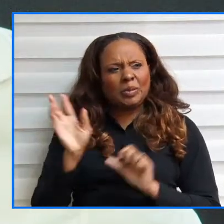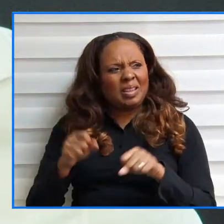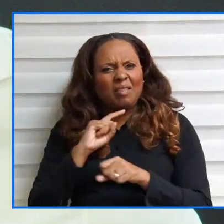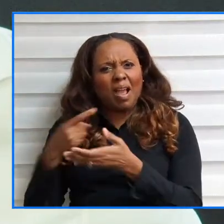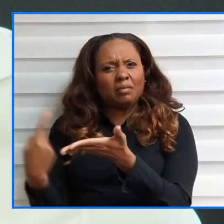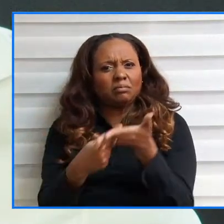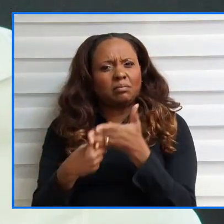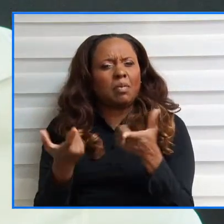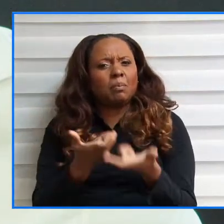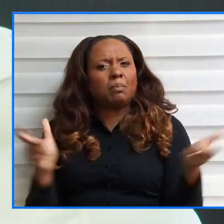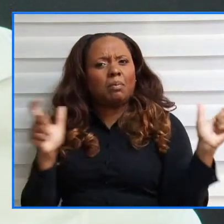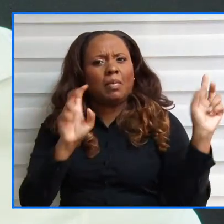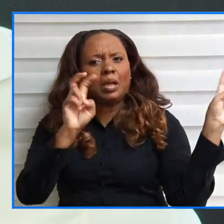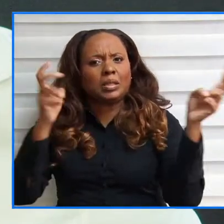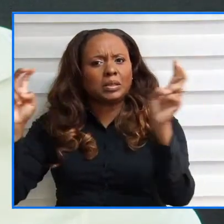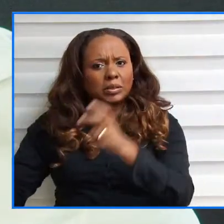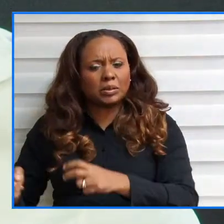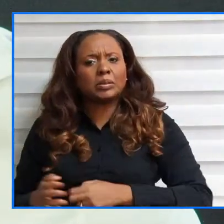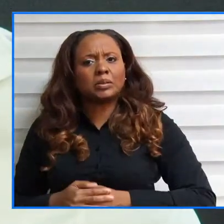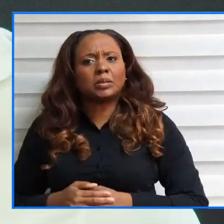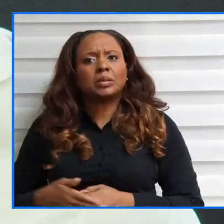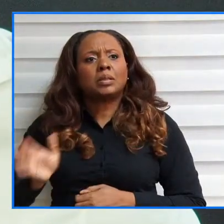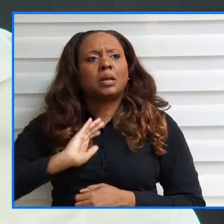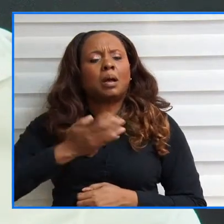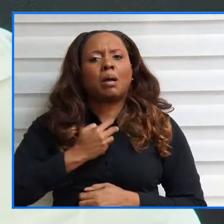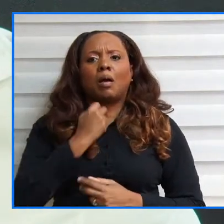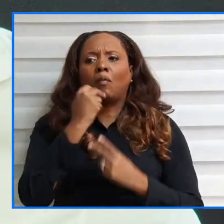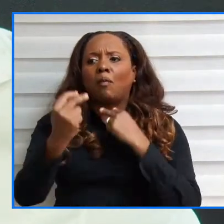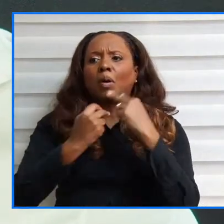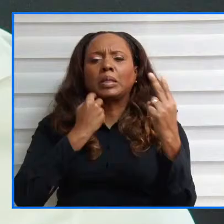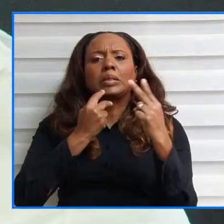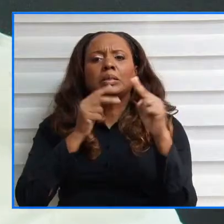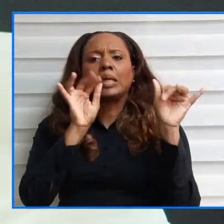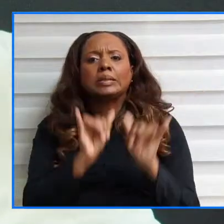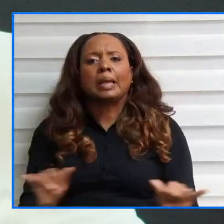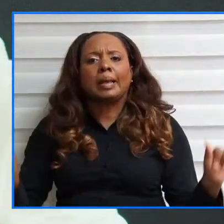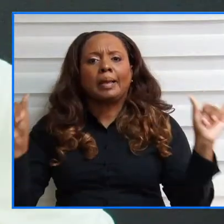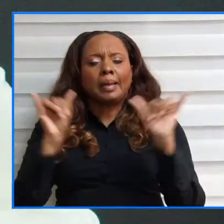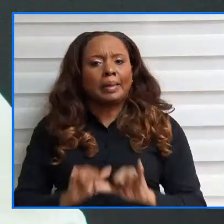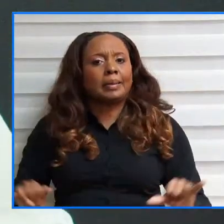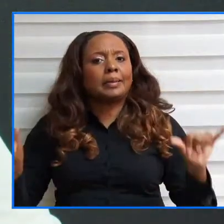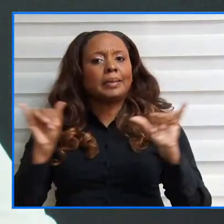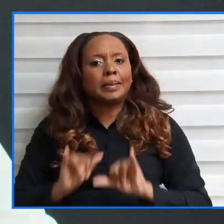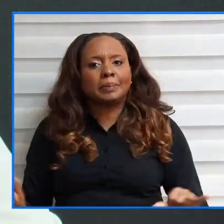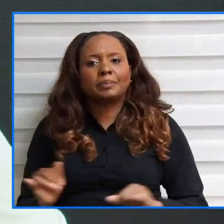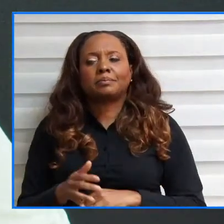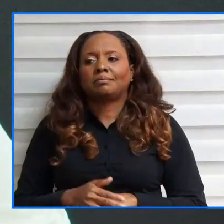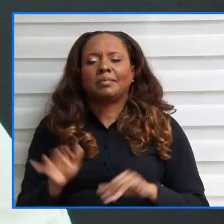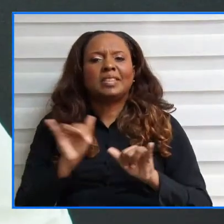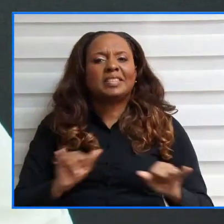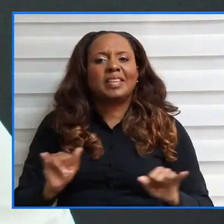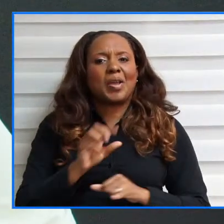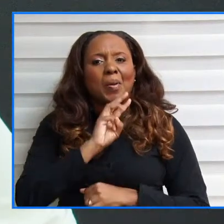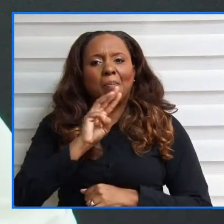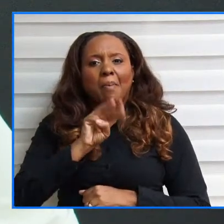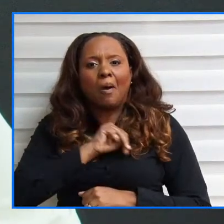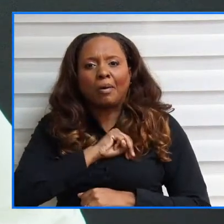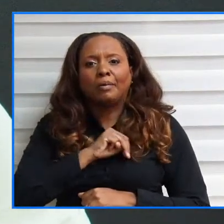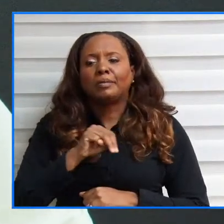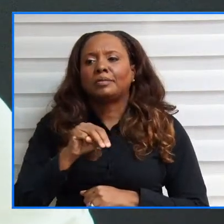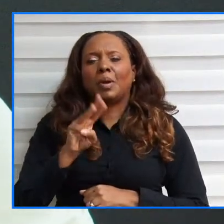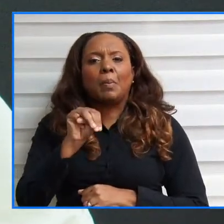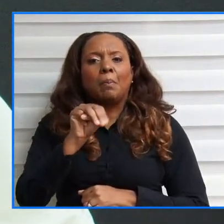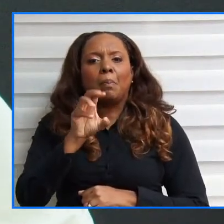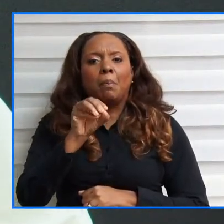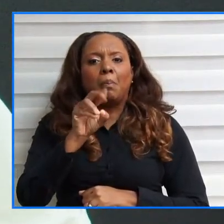face our world now. Our voices tend to coincide and come from the same point of principle more often than not. And therefore